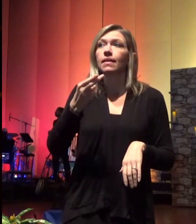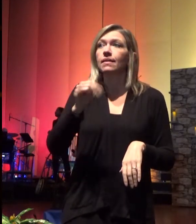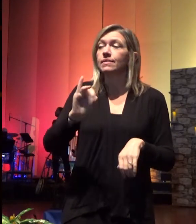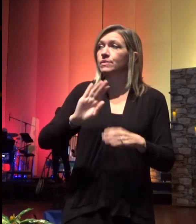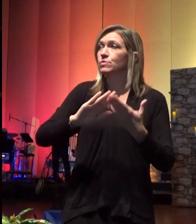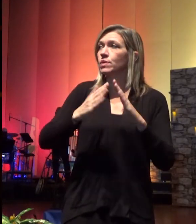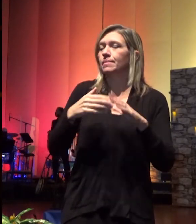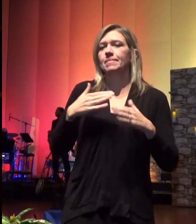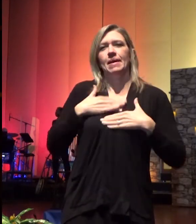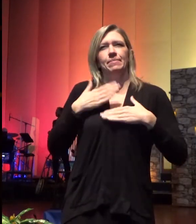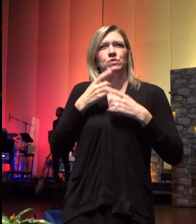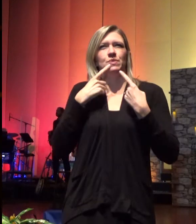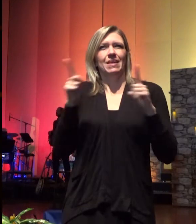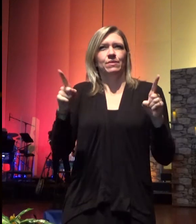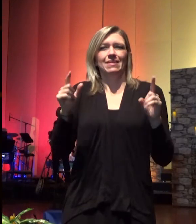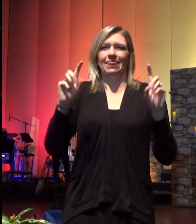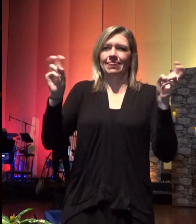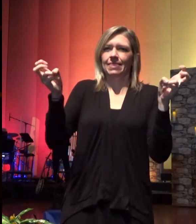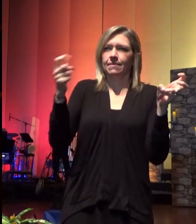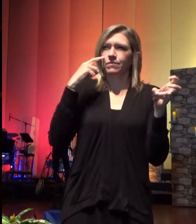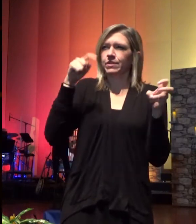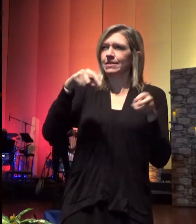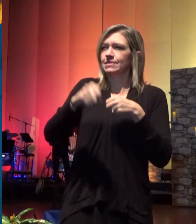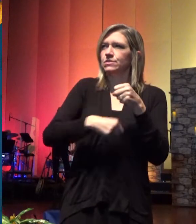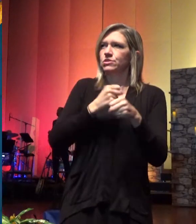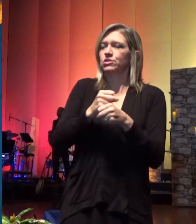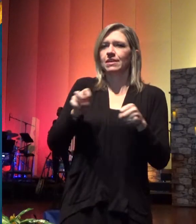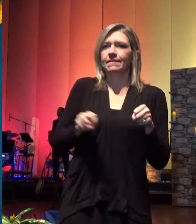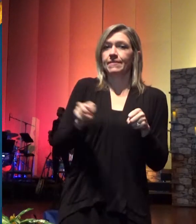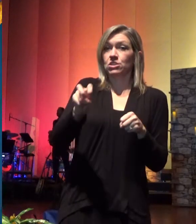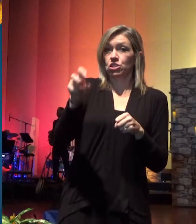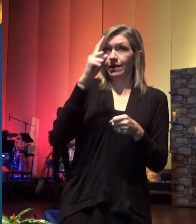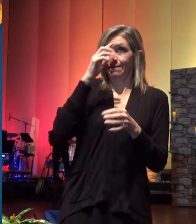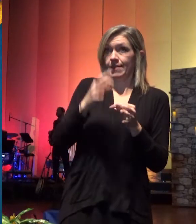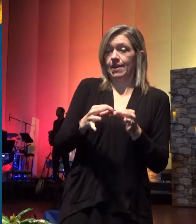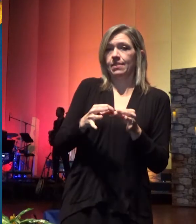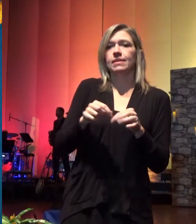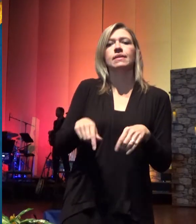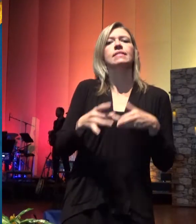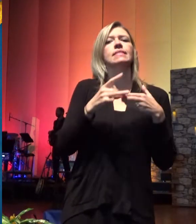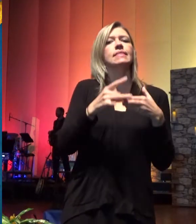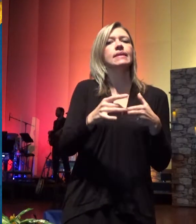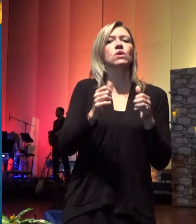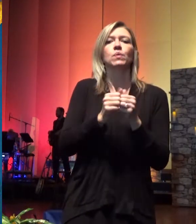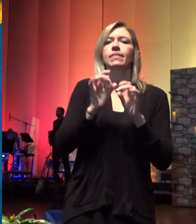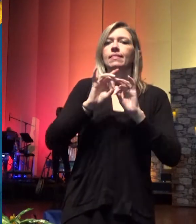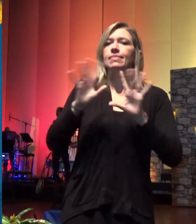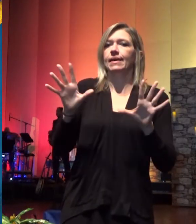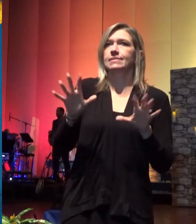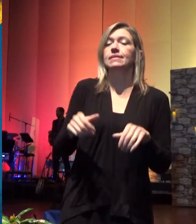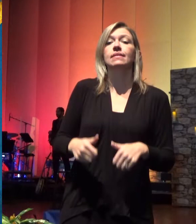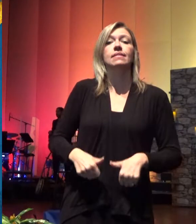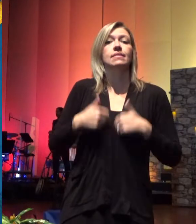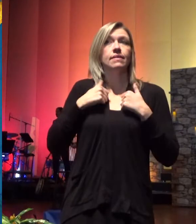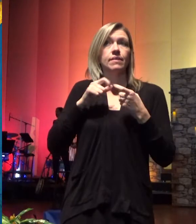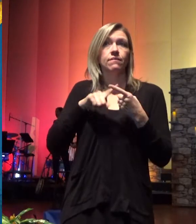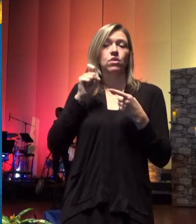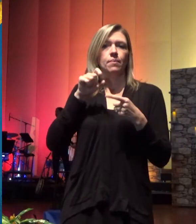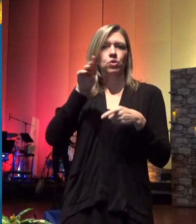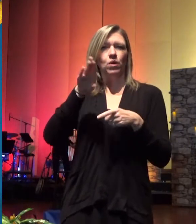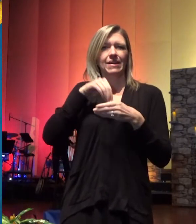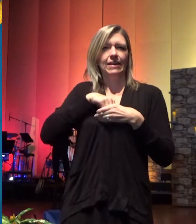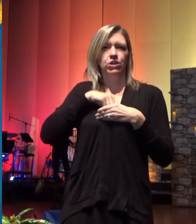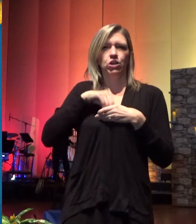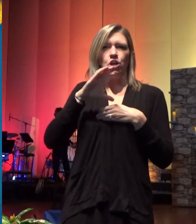the theme for this year's Adventure in Faith, Leading with Light, Living from Your Inner Constellation